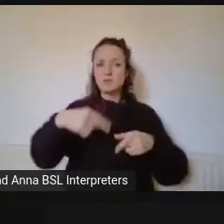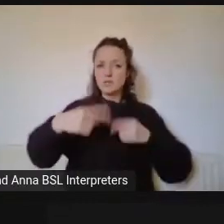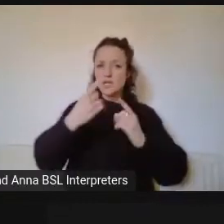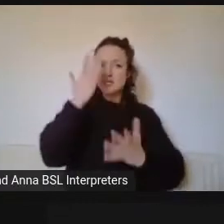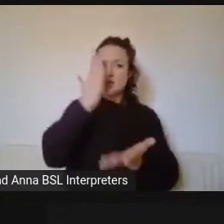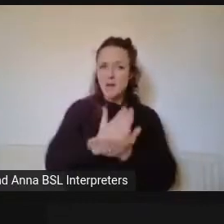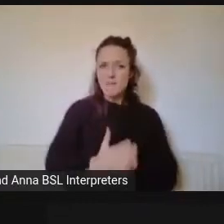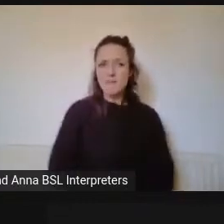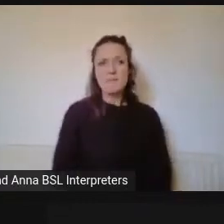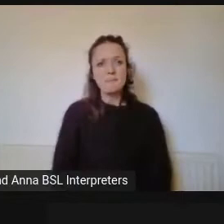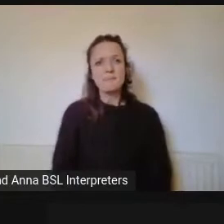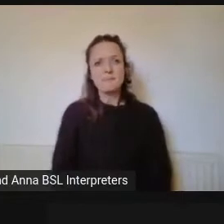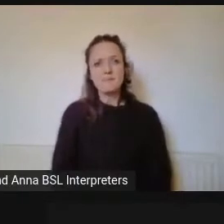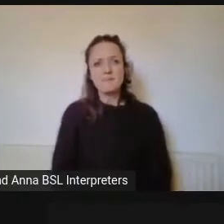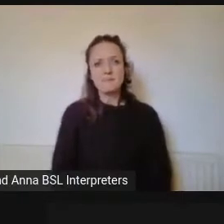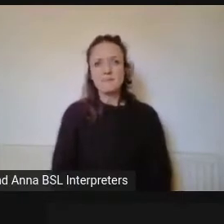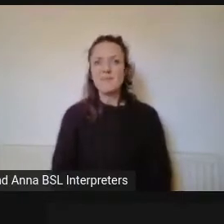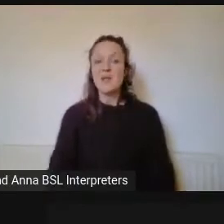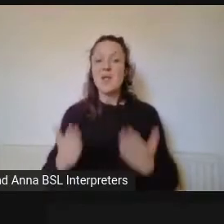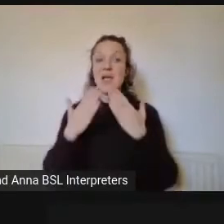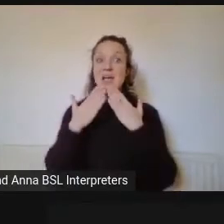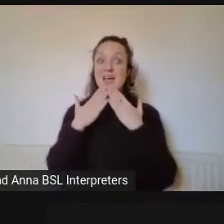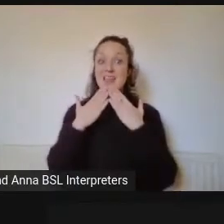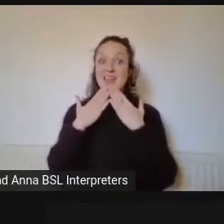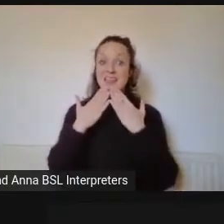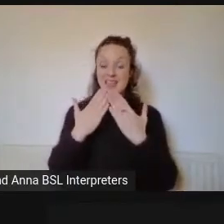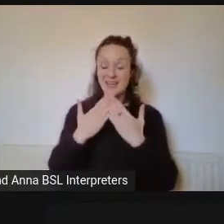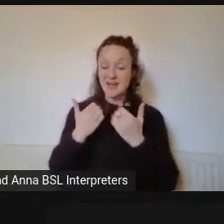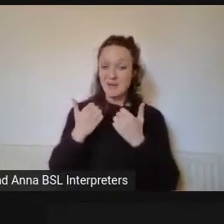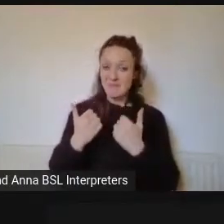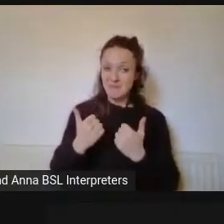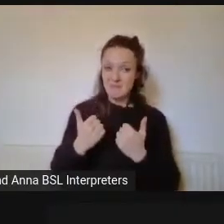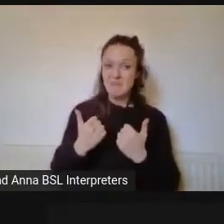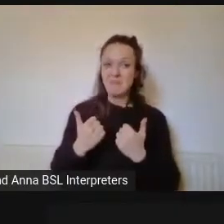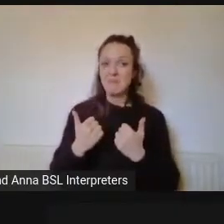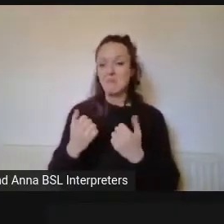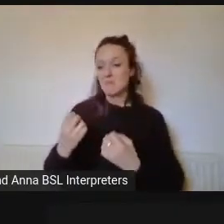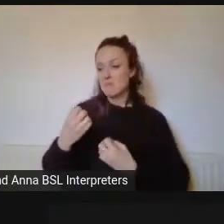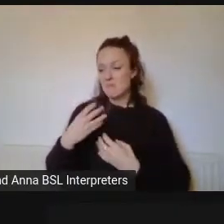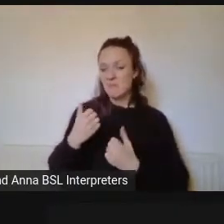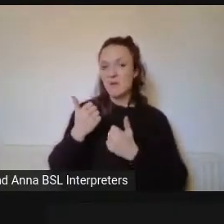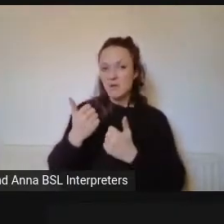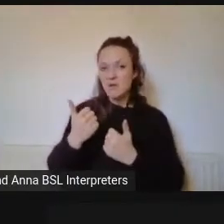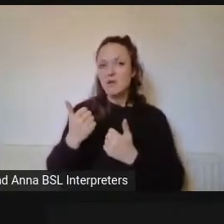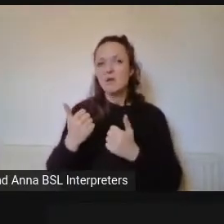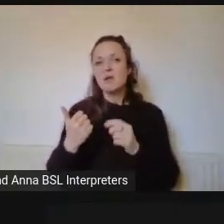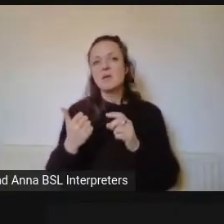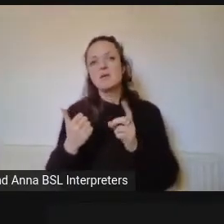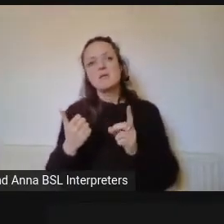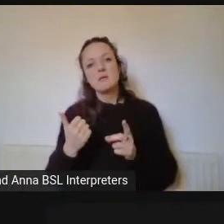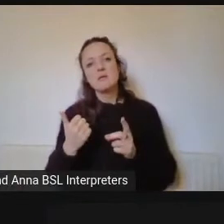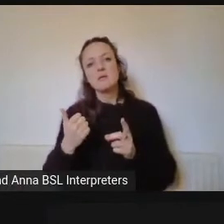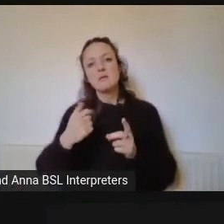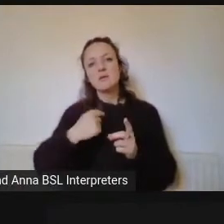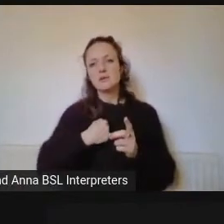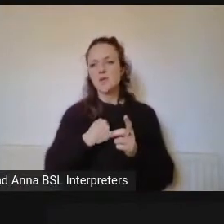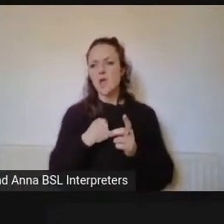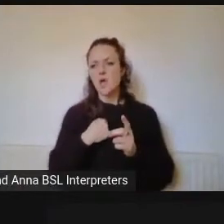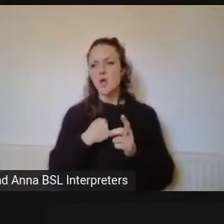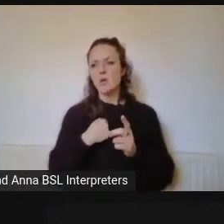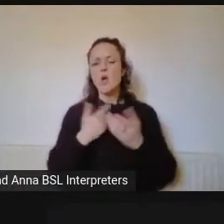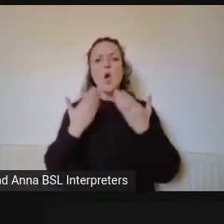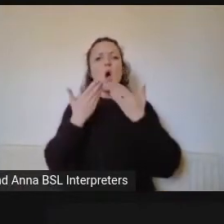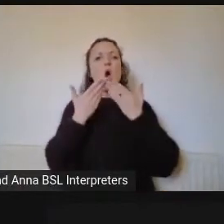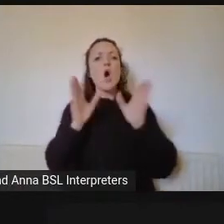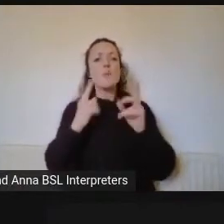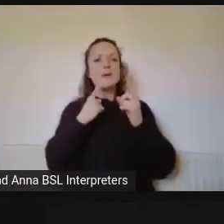Thank you for the battleground there. But I guess that does also open up about like what are the limits then of open data as